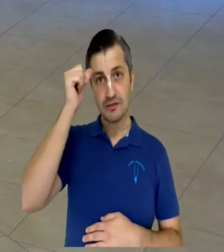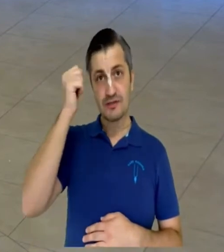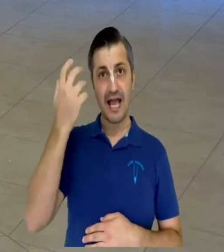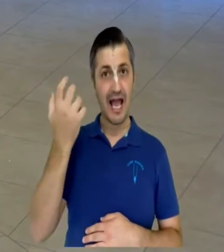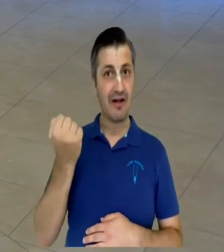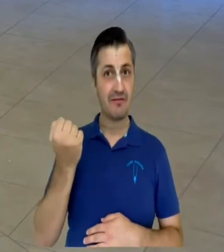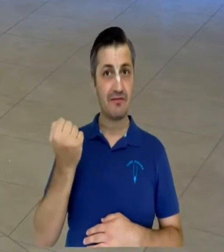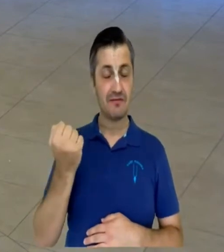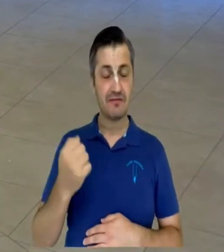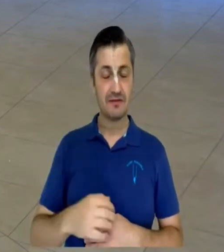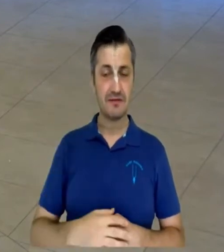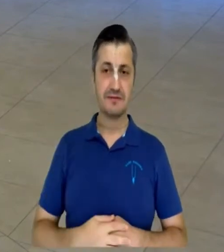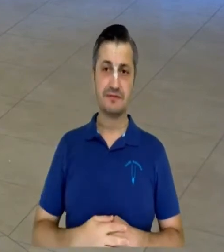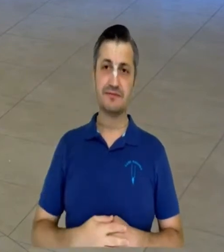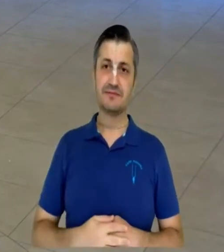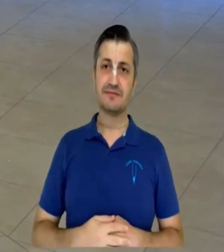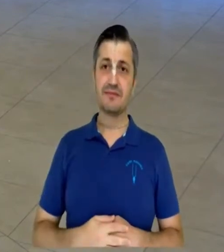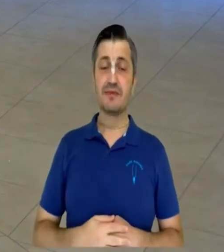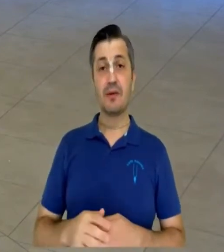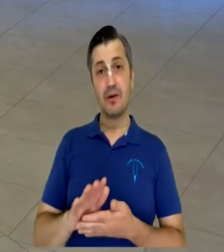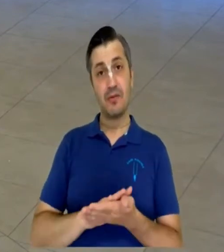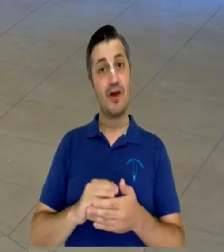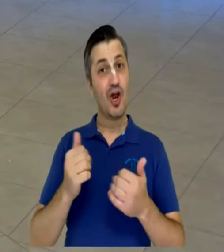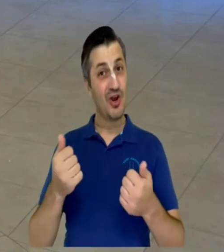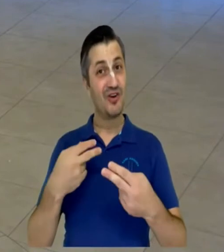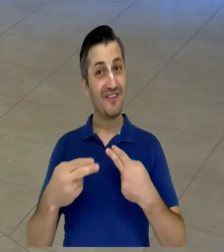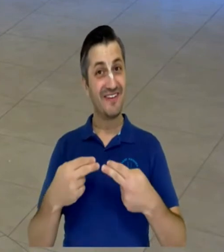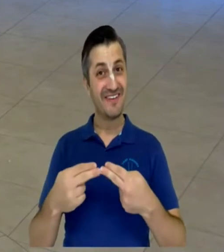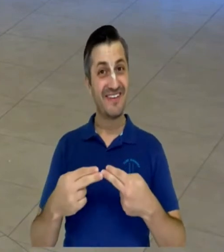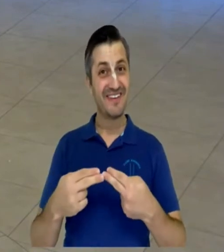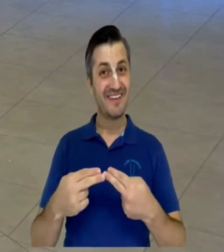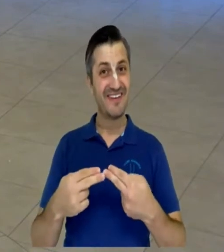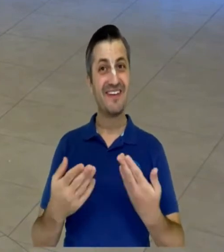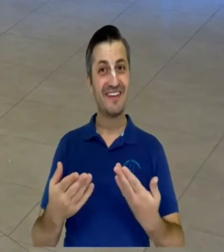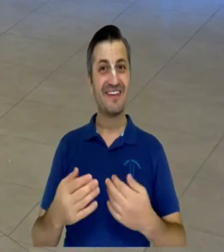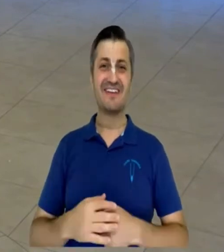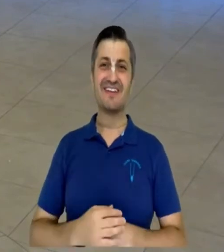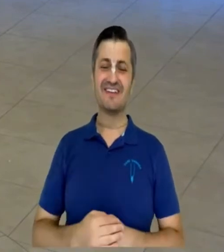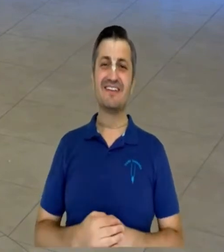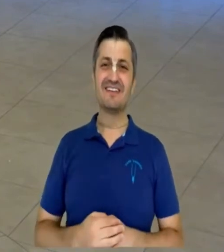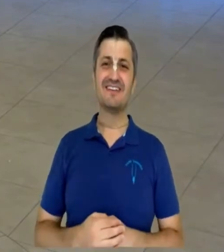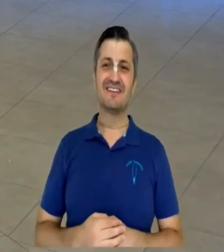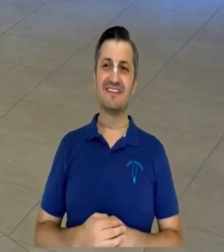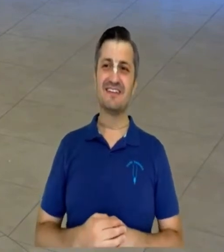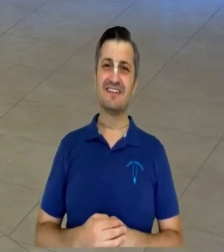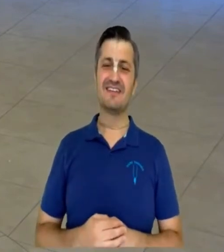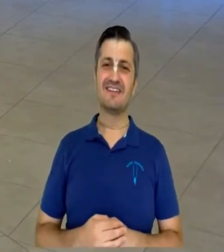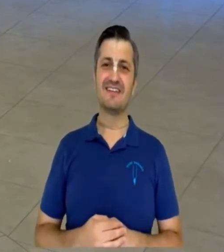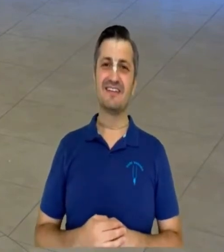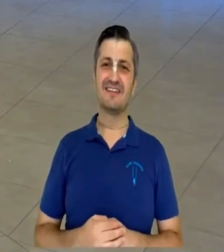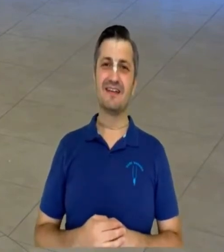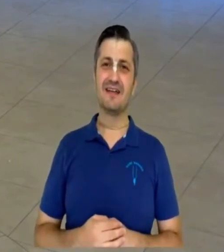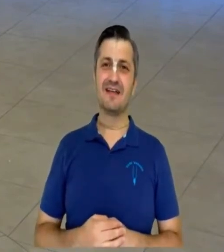established. So this is very good news from one point of view, to really rejoice,